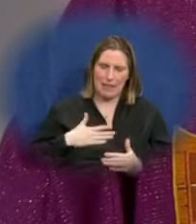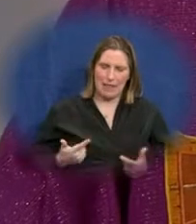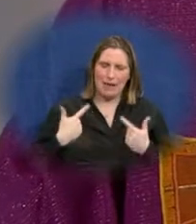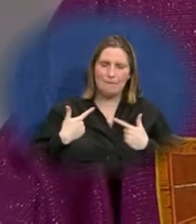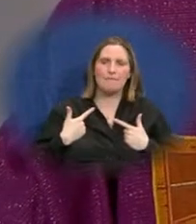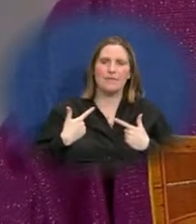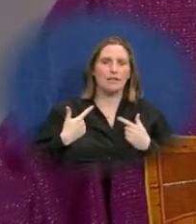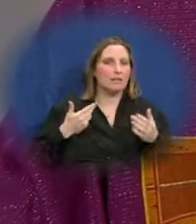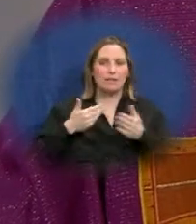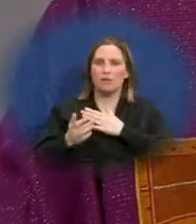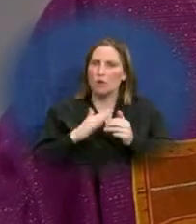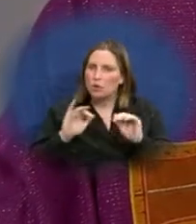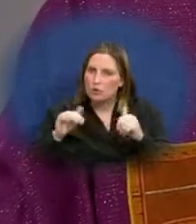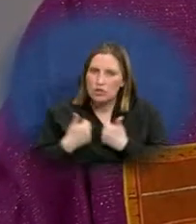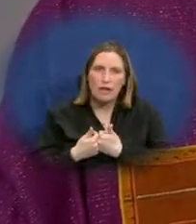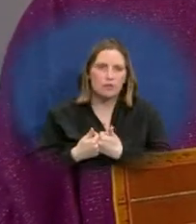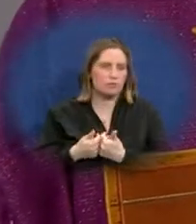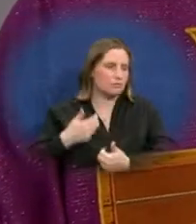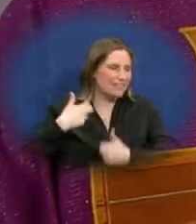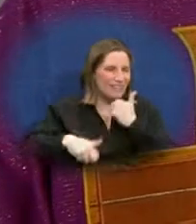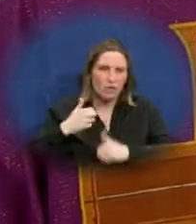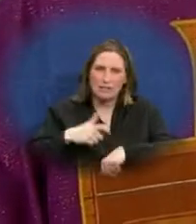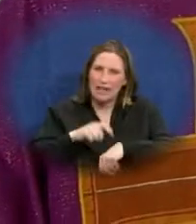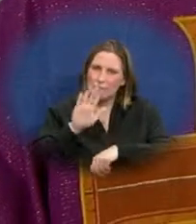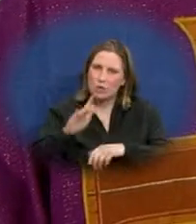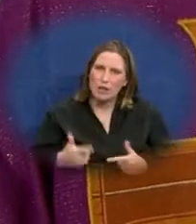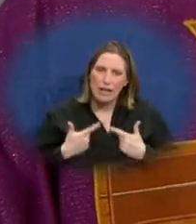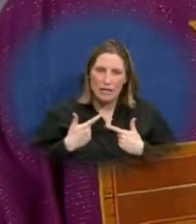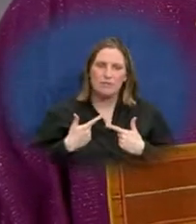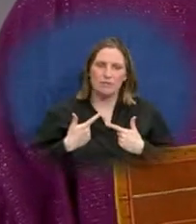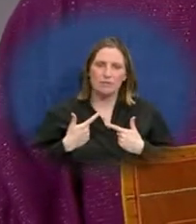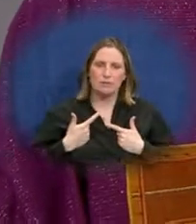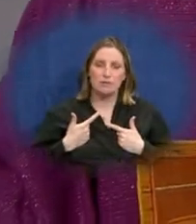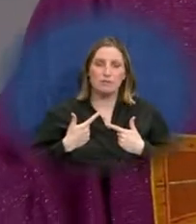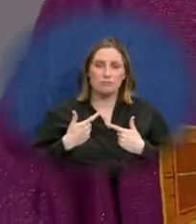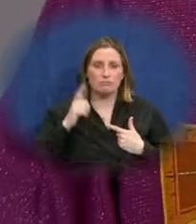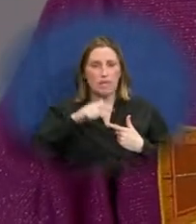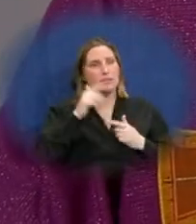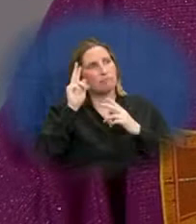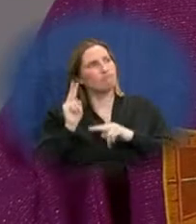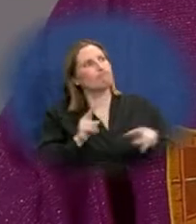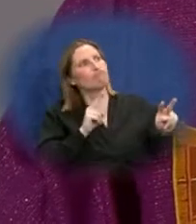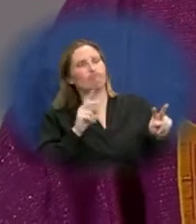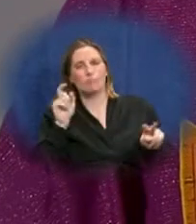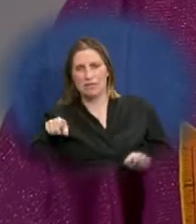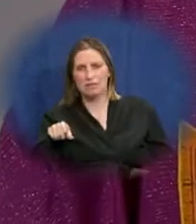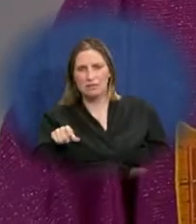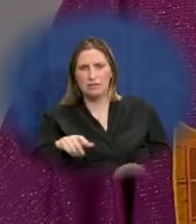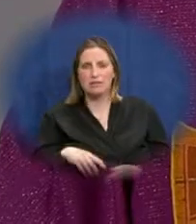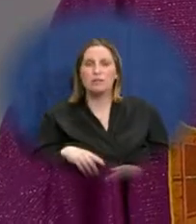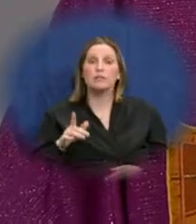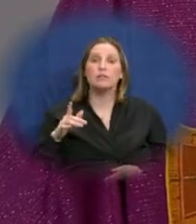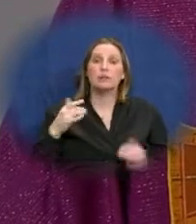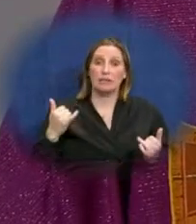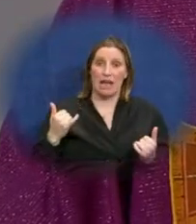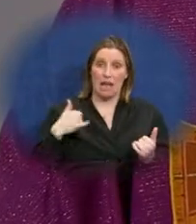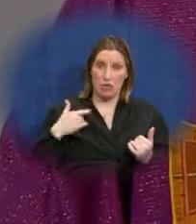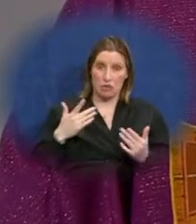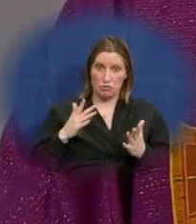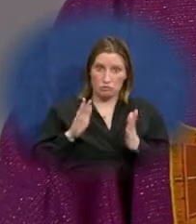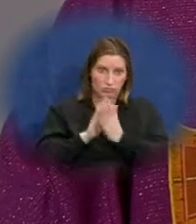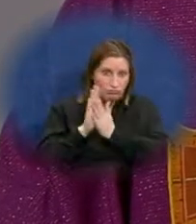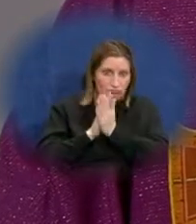midst of challenging and difficult times that we have in our own lives. And so May we enter into this